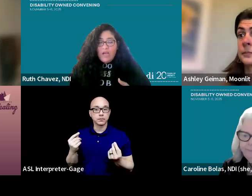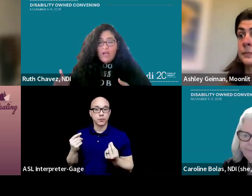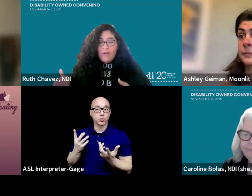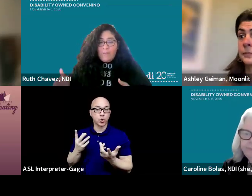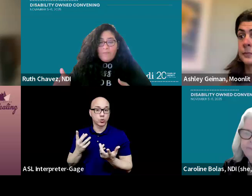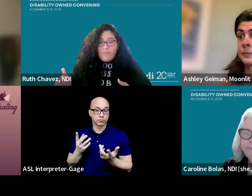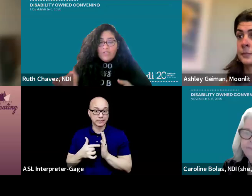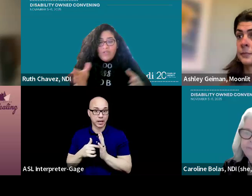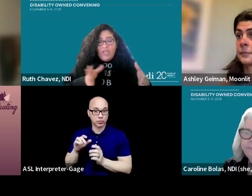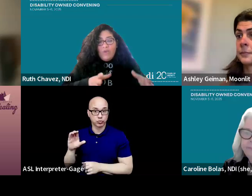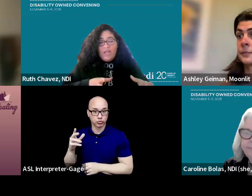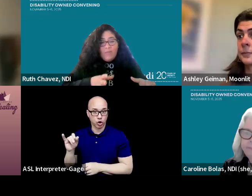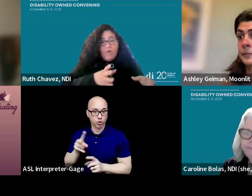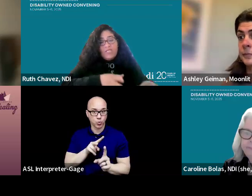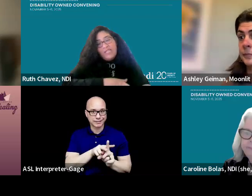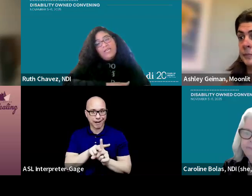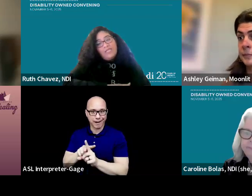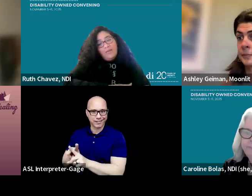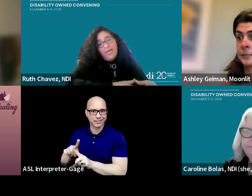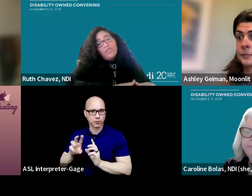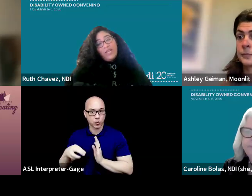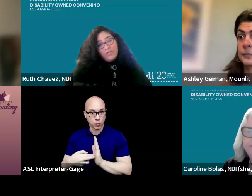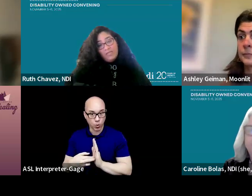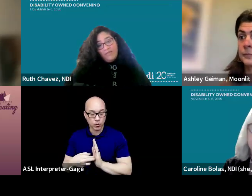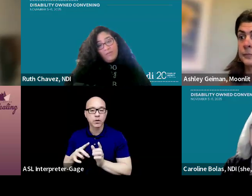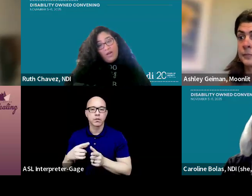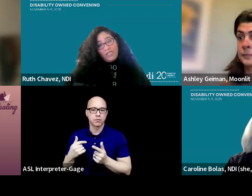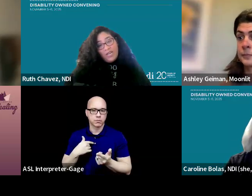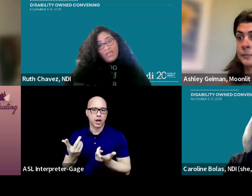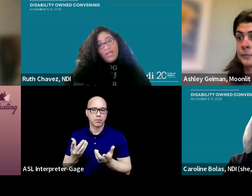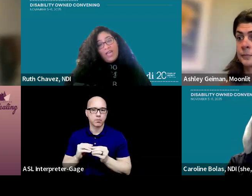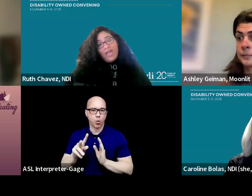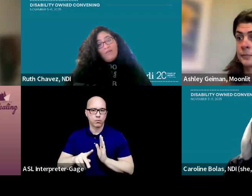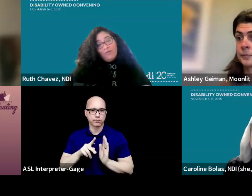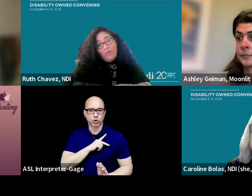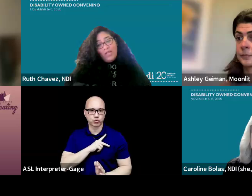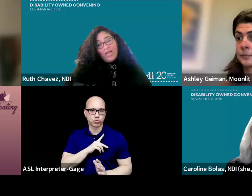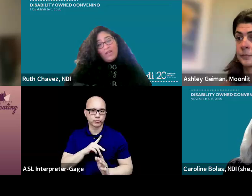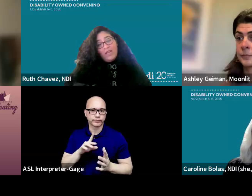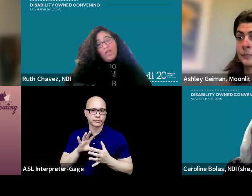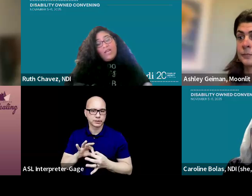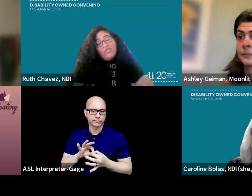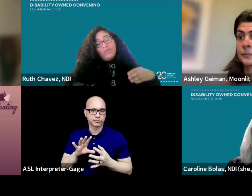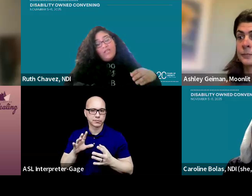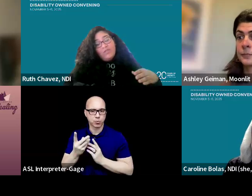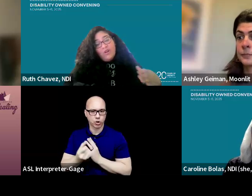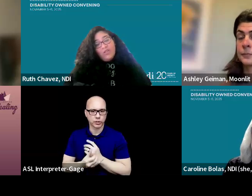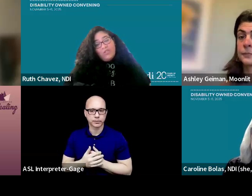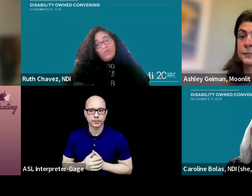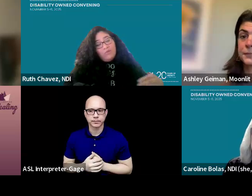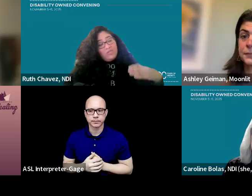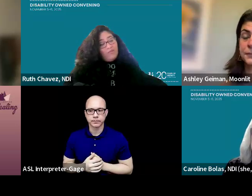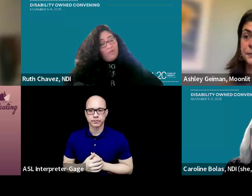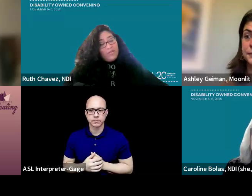roles, so that you can personalize it based on that specific project. And doing that, as you